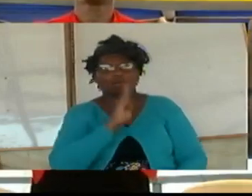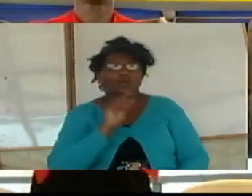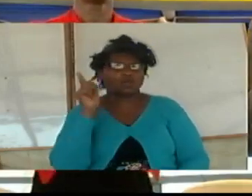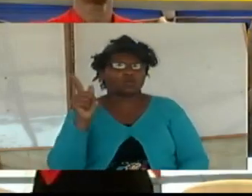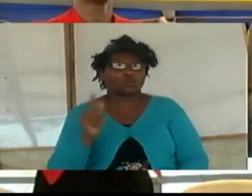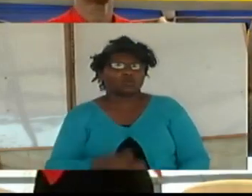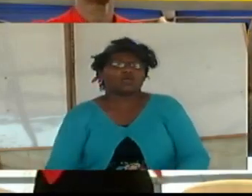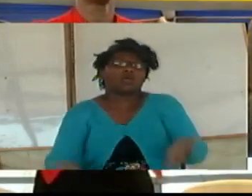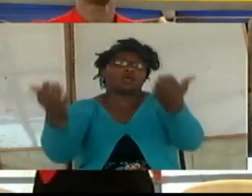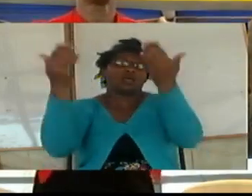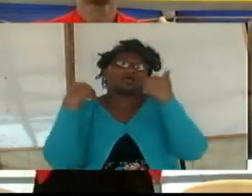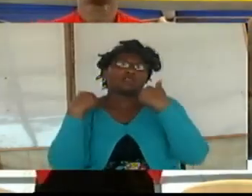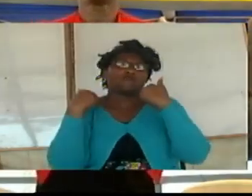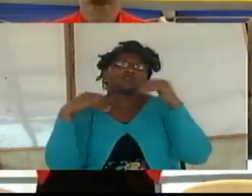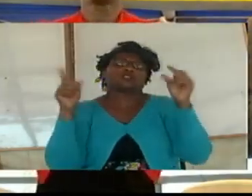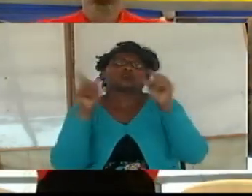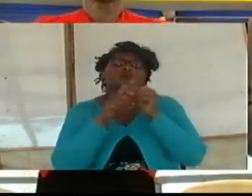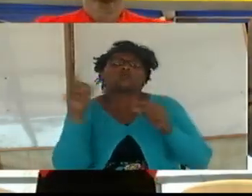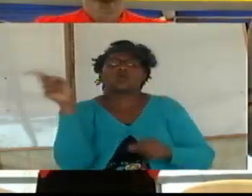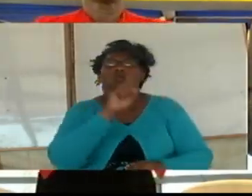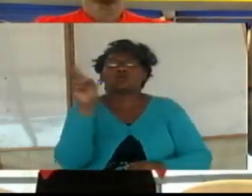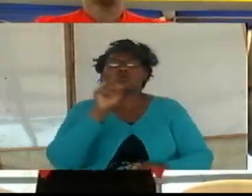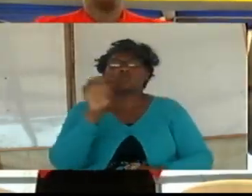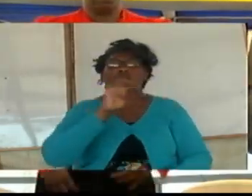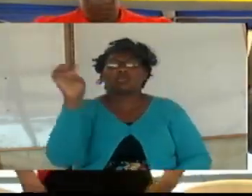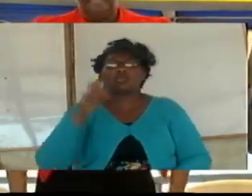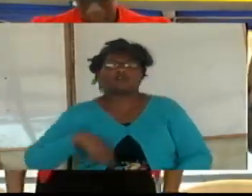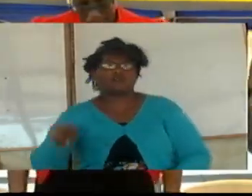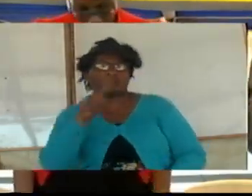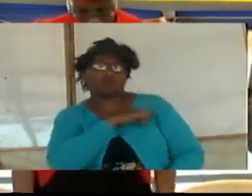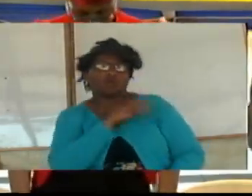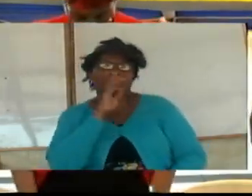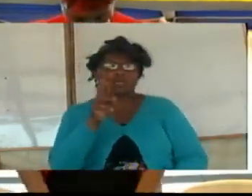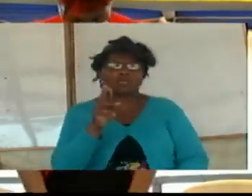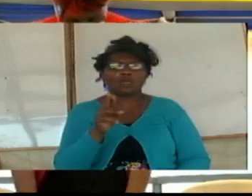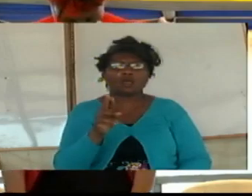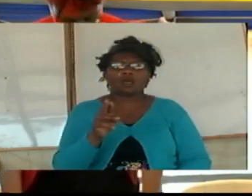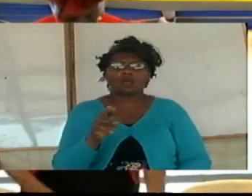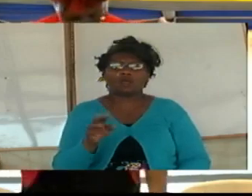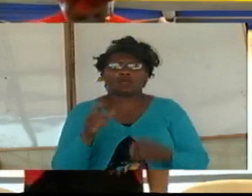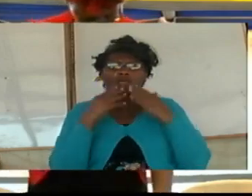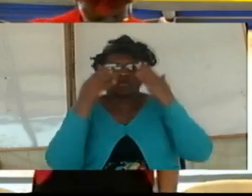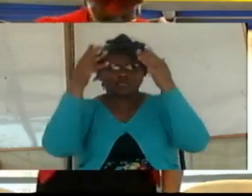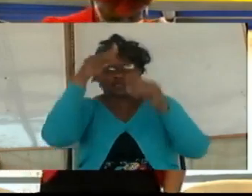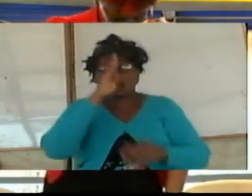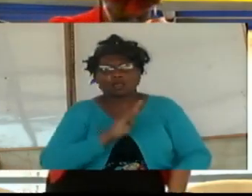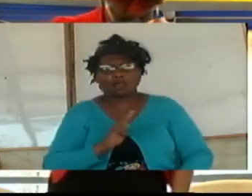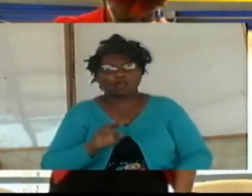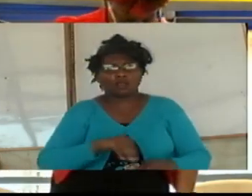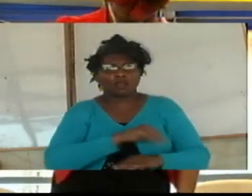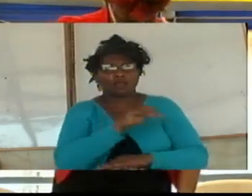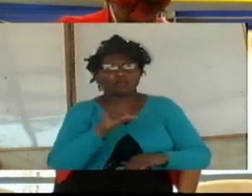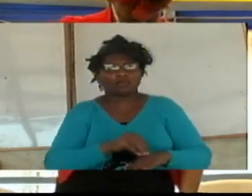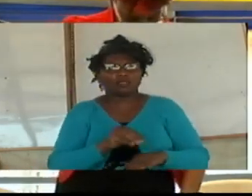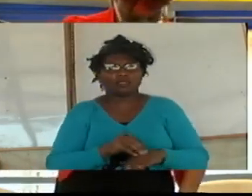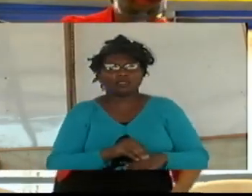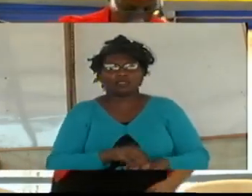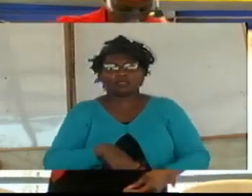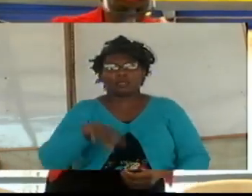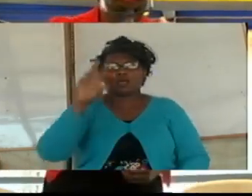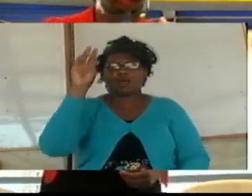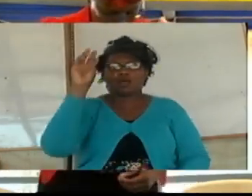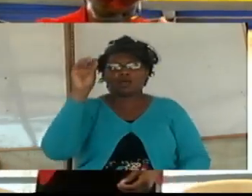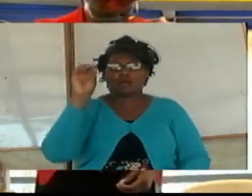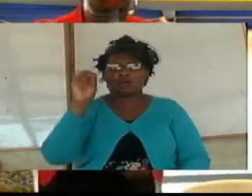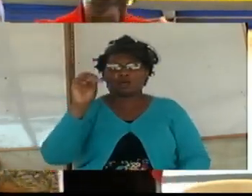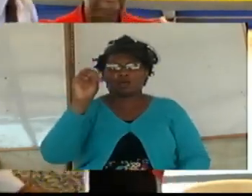to hear from God and to deliver a word to us. So it's my privilege right now to ask Minister Brother Odayne Steele to come